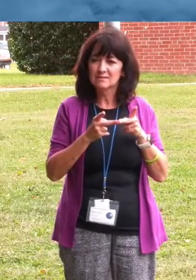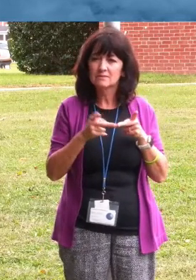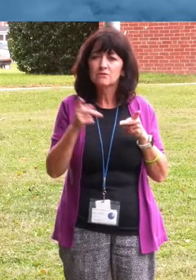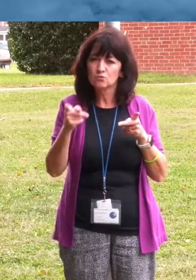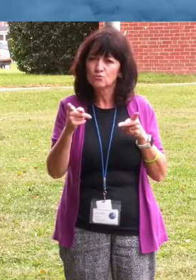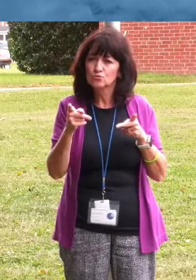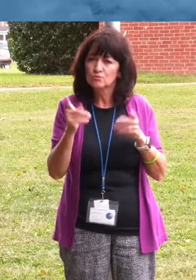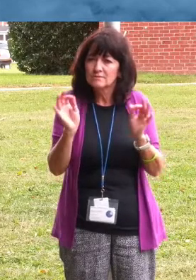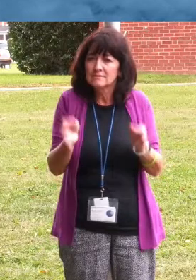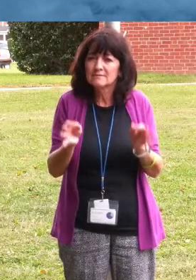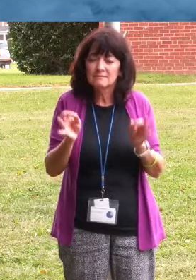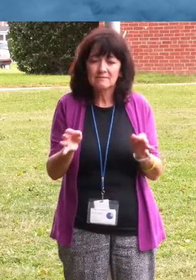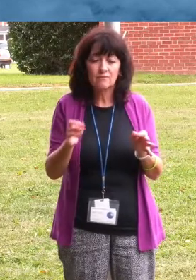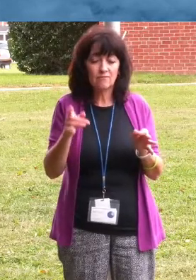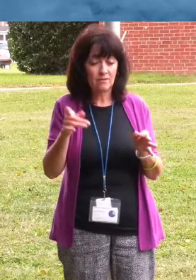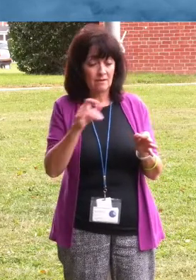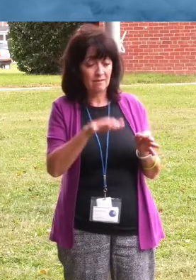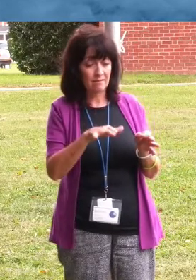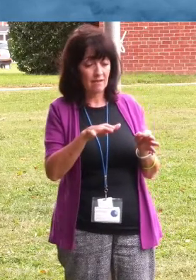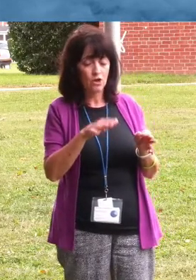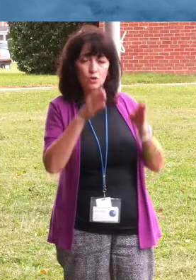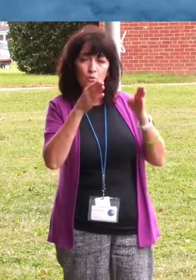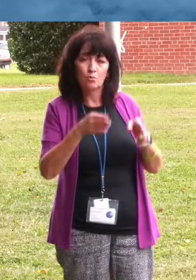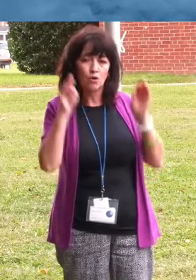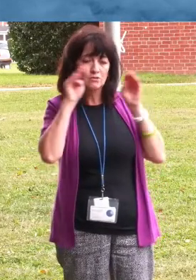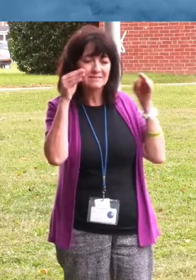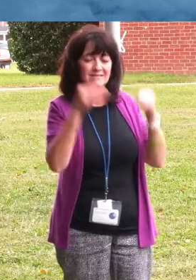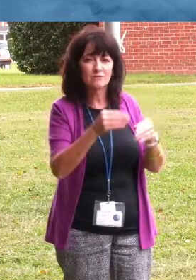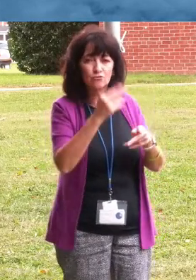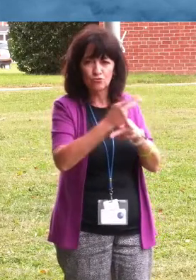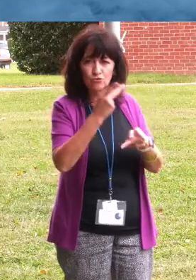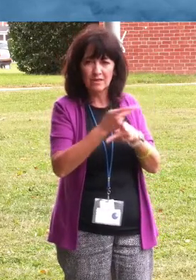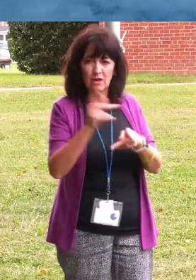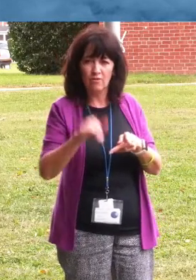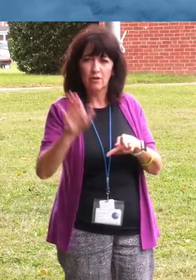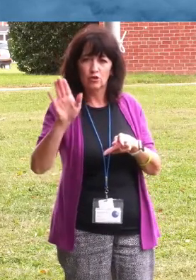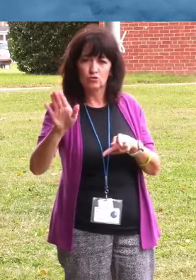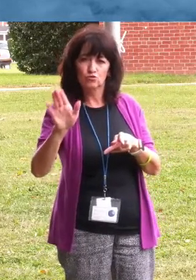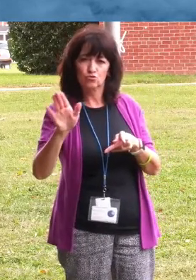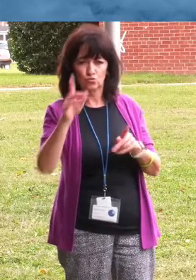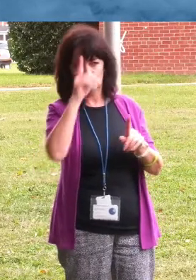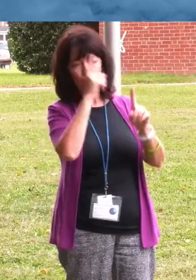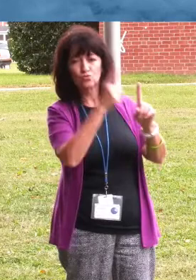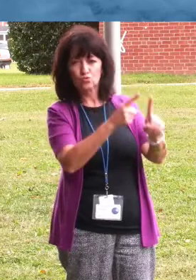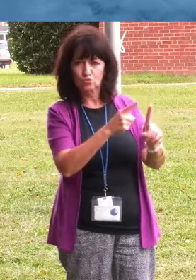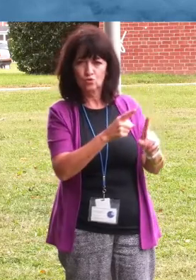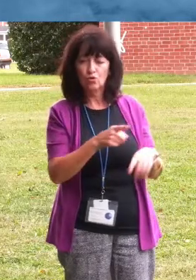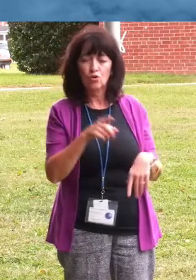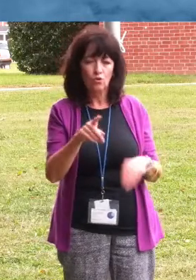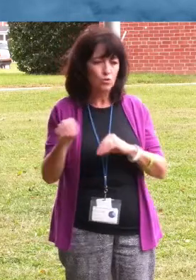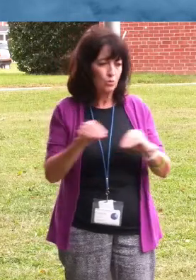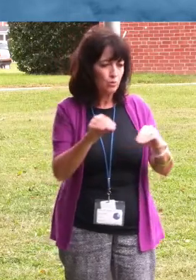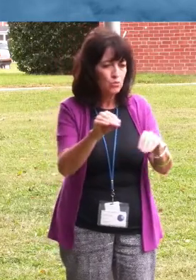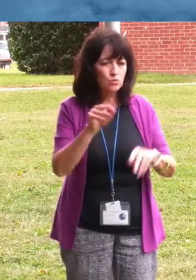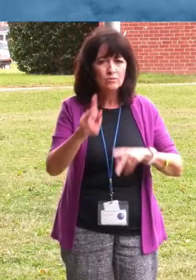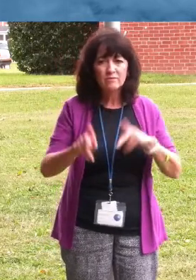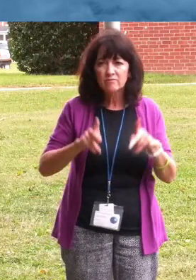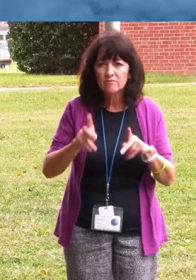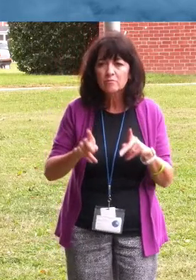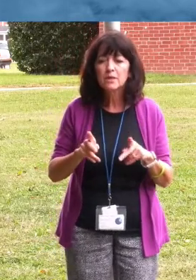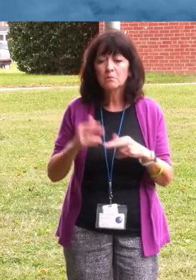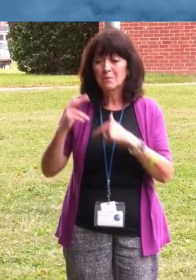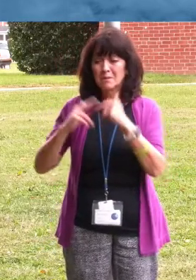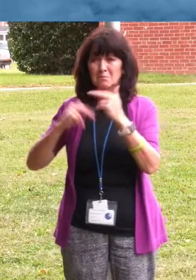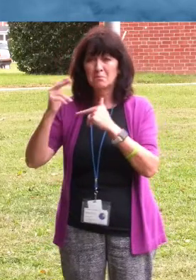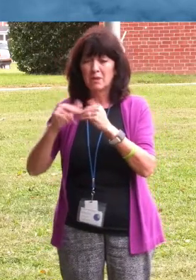provide, to be able to do that without the barriers of walking through hallways and facility ways, moving people between